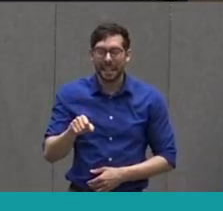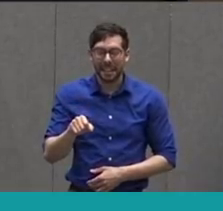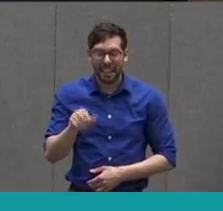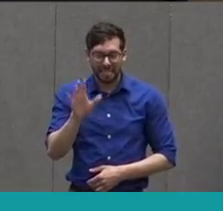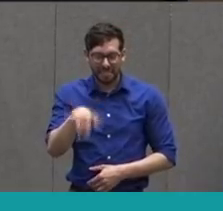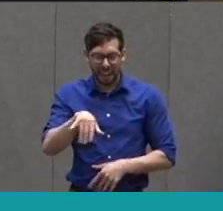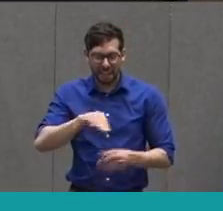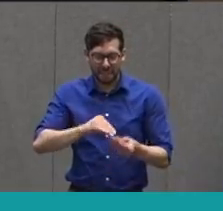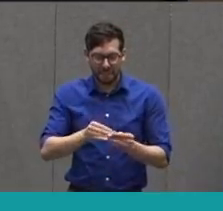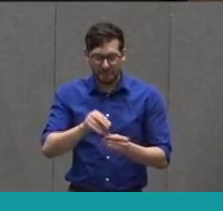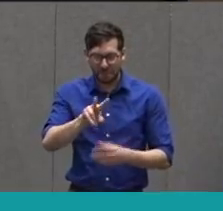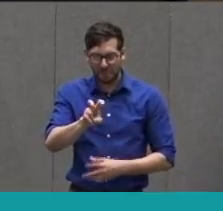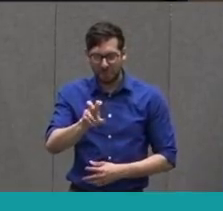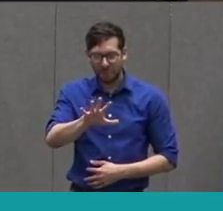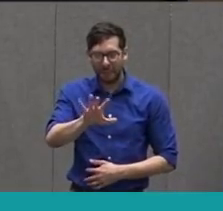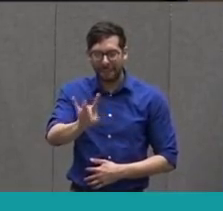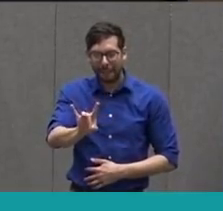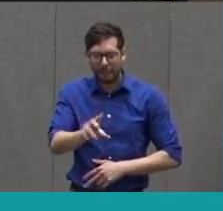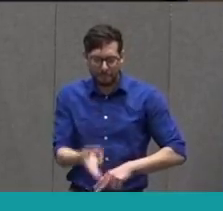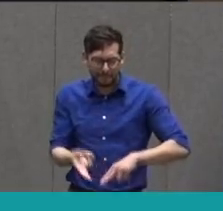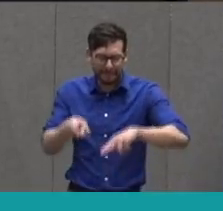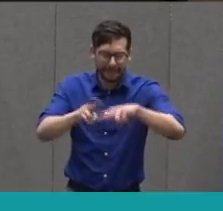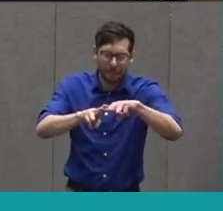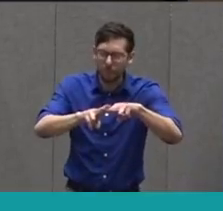this number?